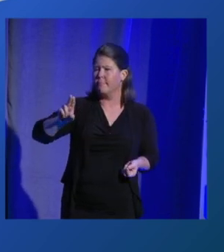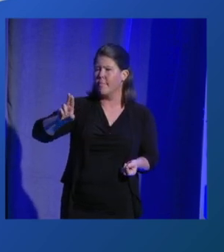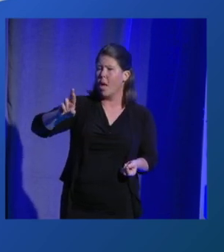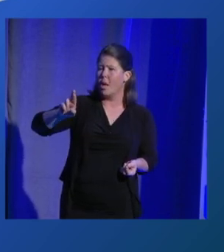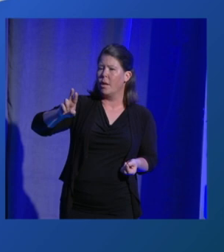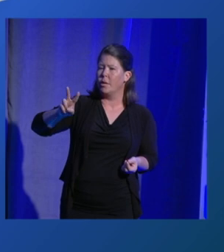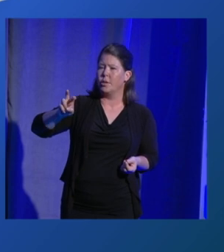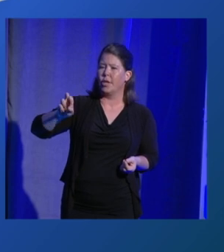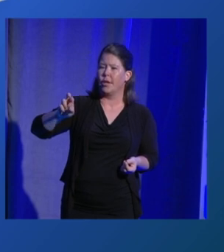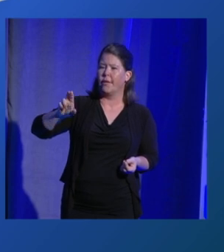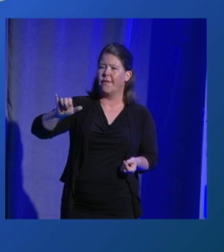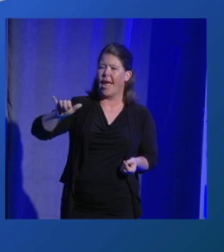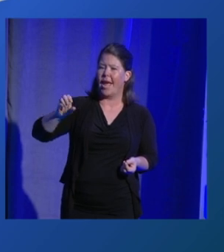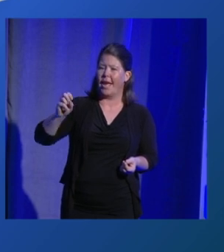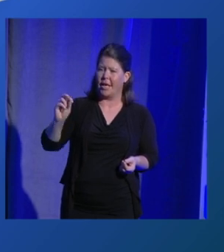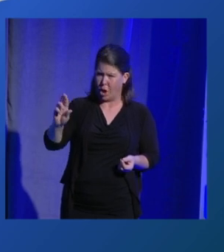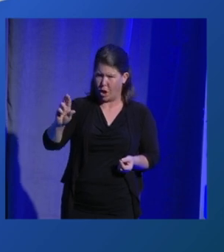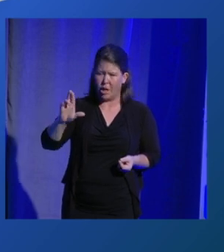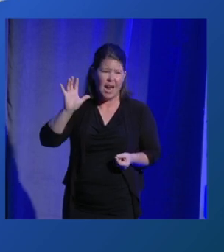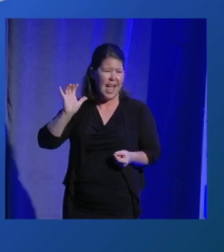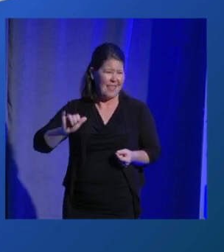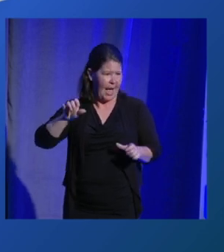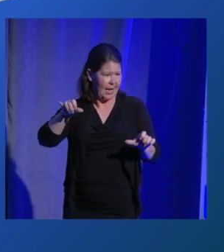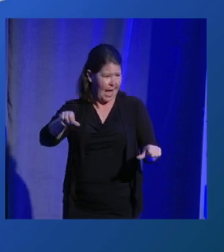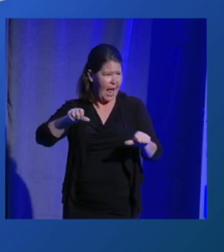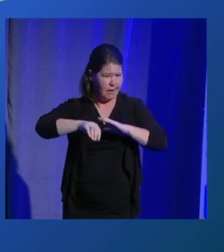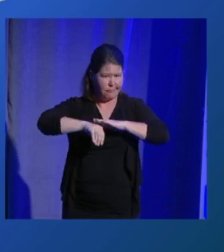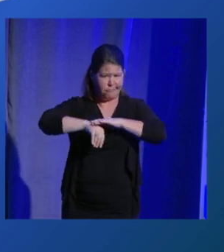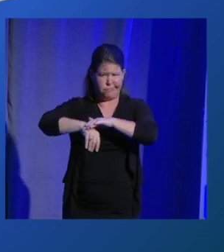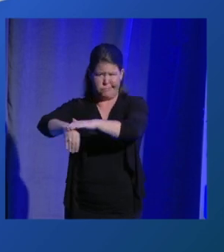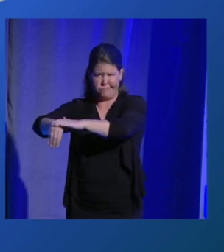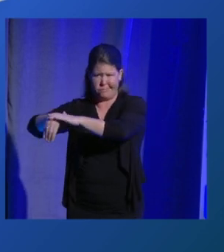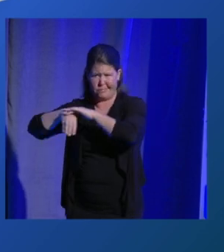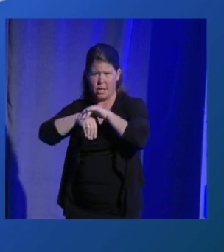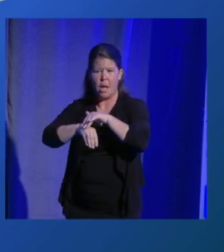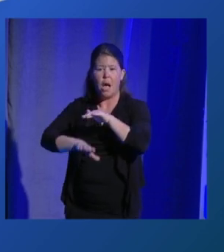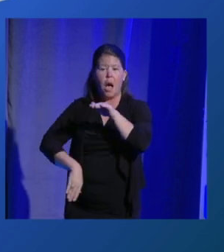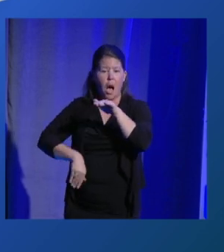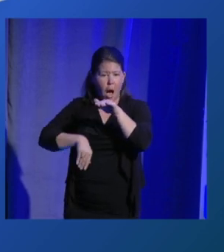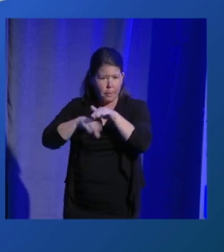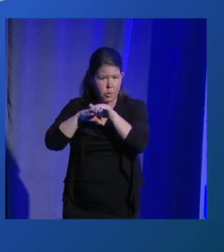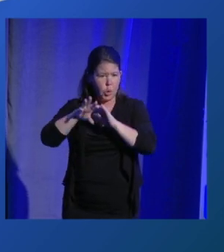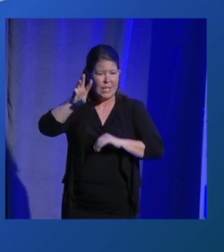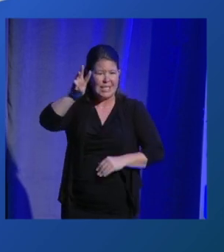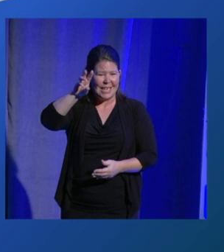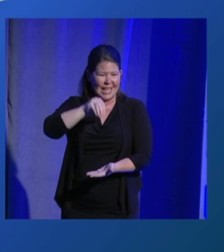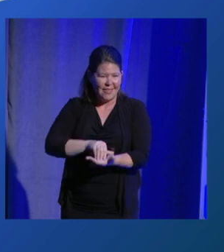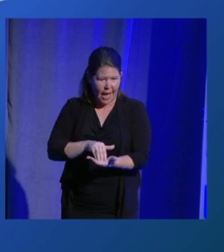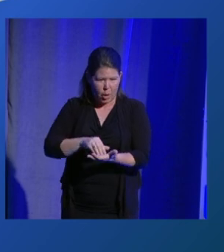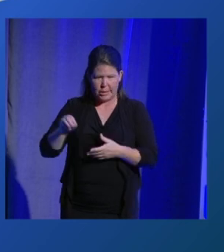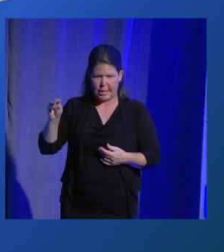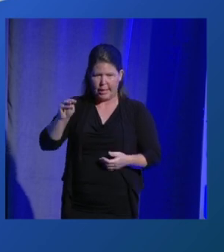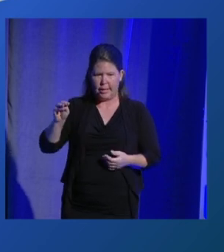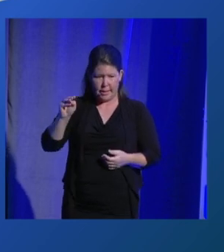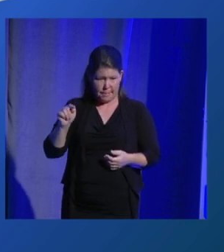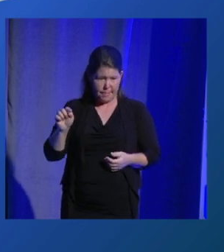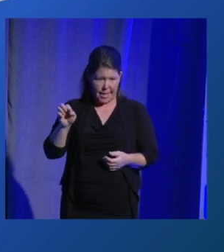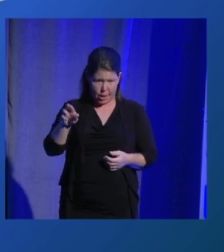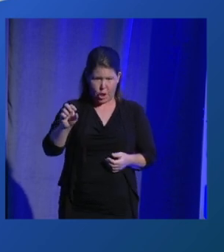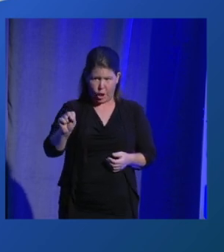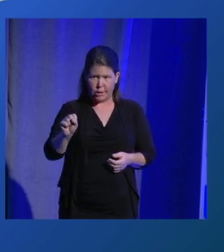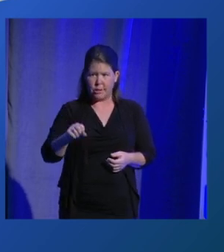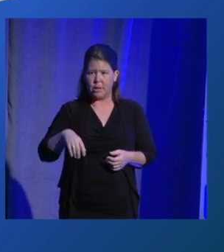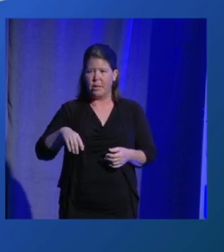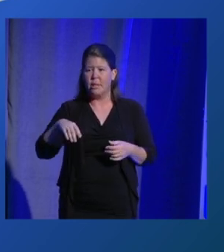up to 6,000 meters the ocean is a very hostile environment and if you can keep